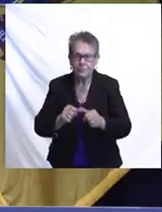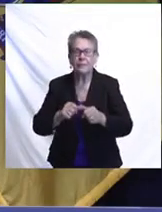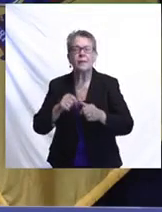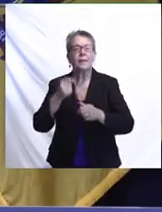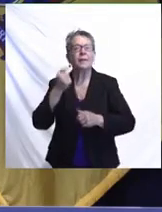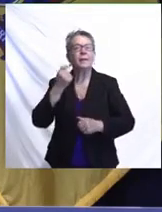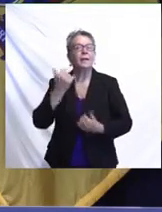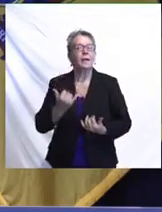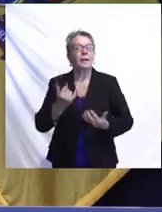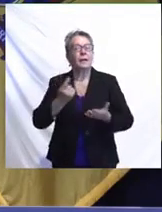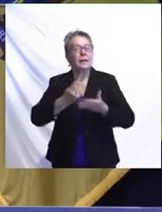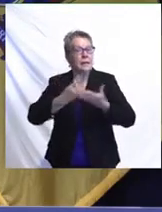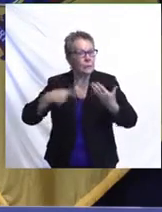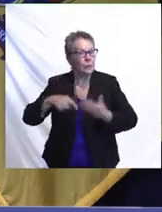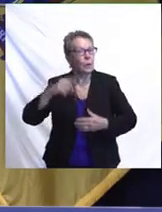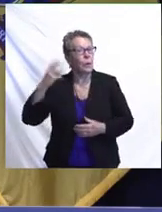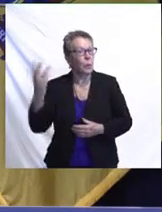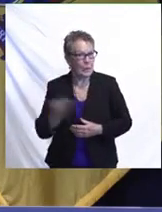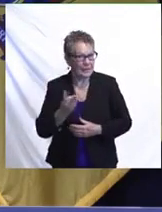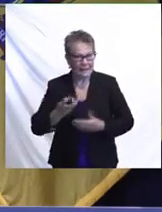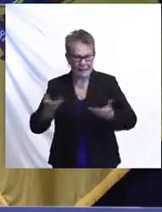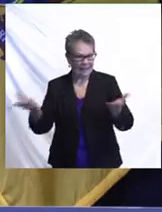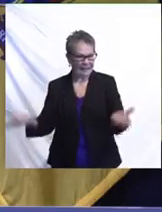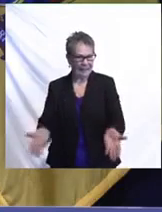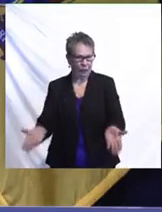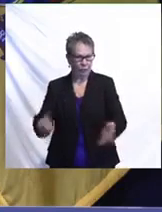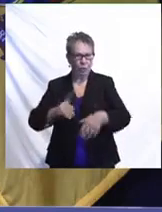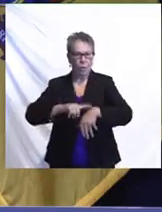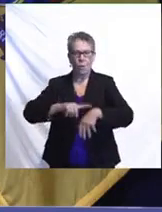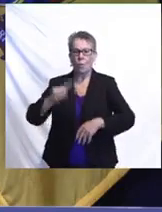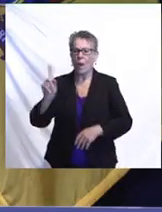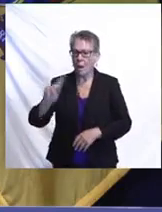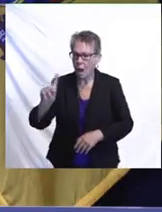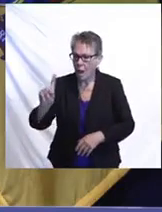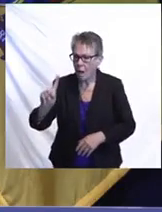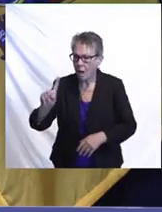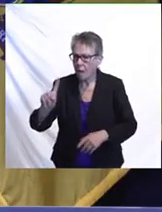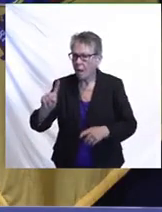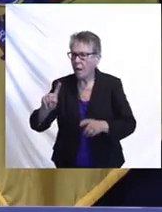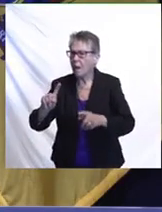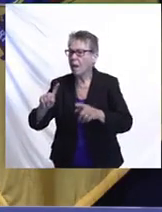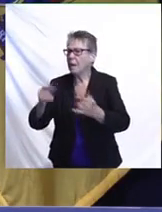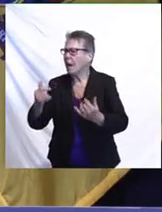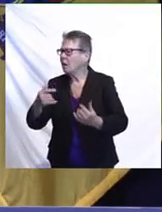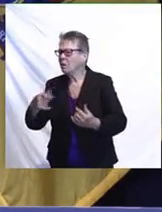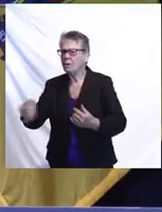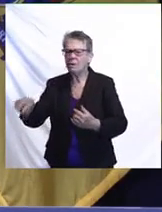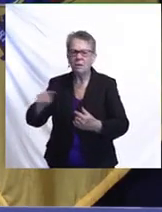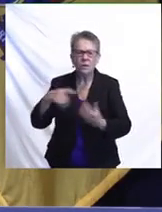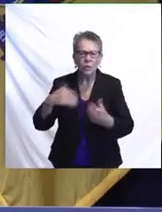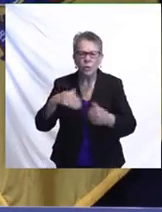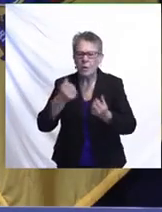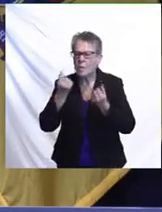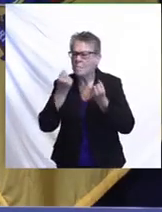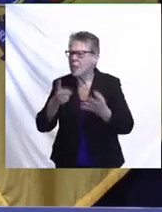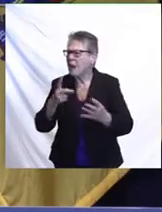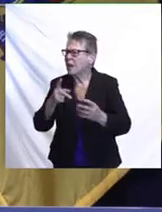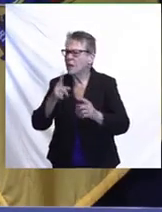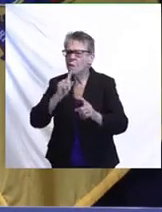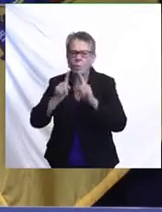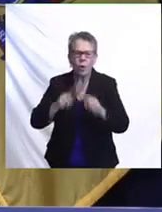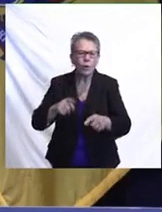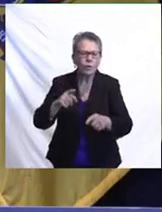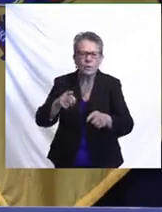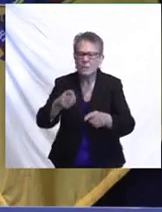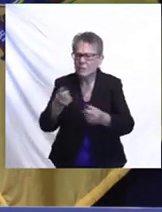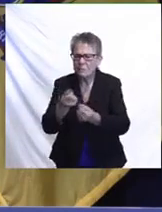of you here today, if you could keep a little bit more economical. John, is that you? Do you have anything? Or are you here just taking pictures? No, I have a couple